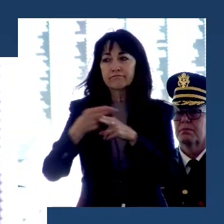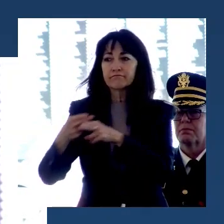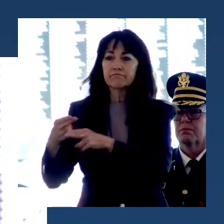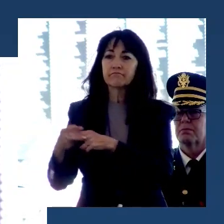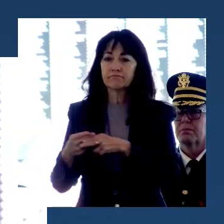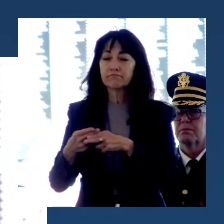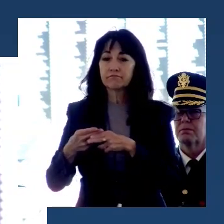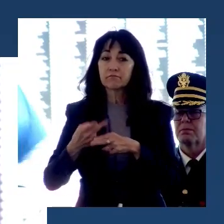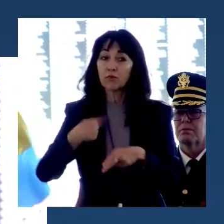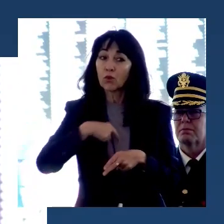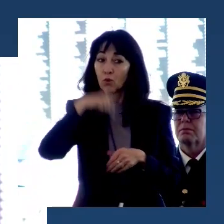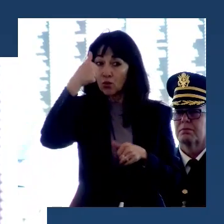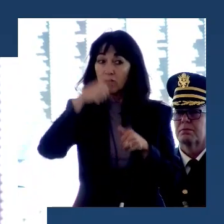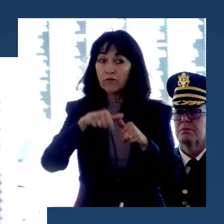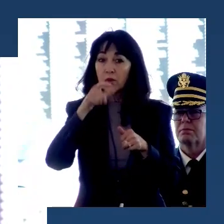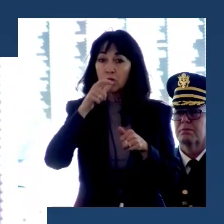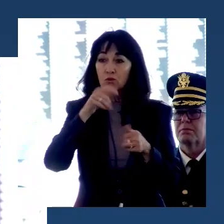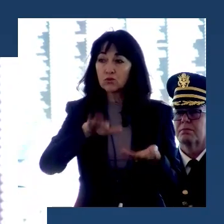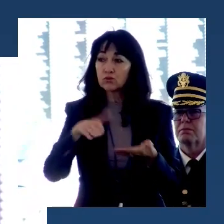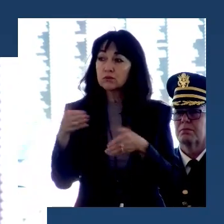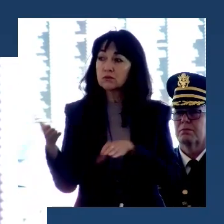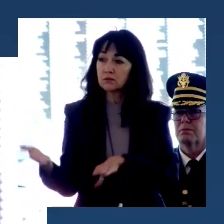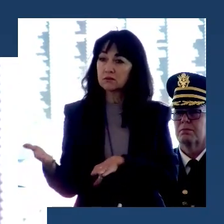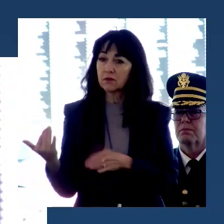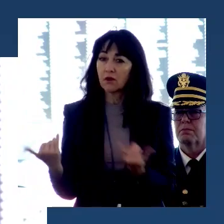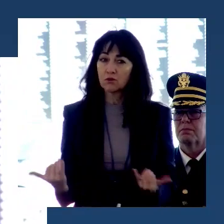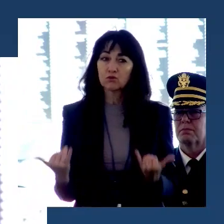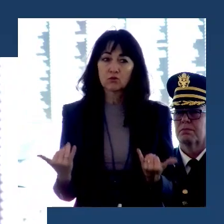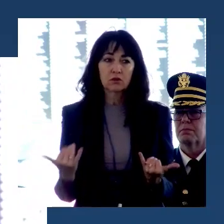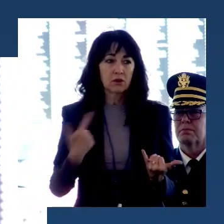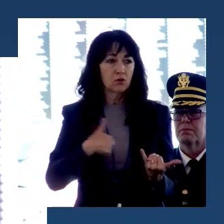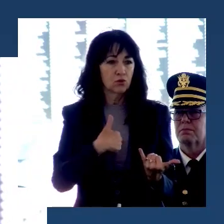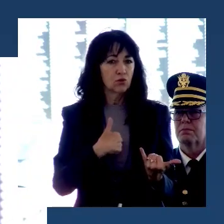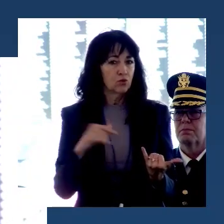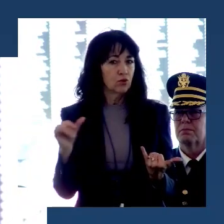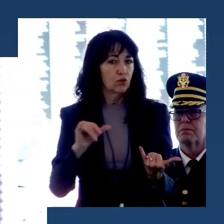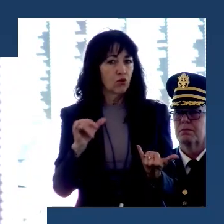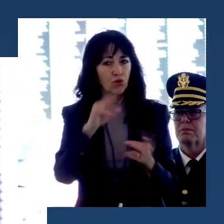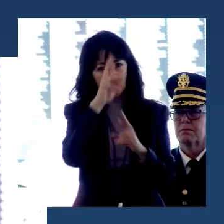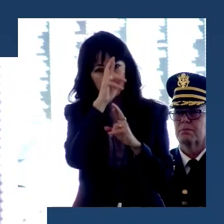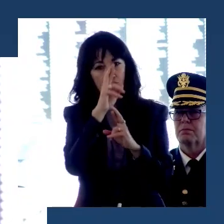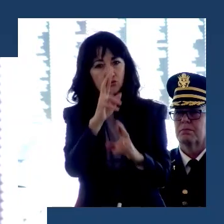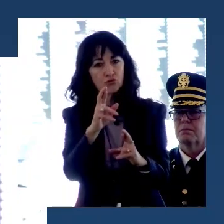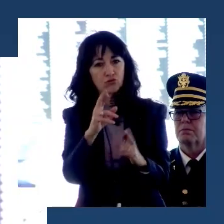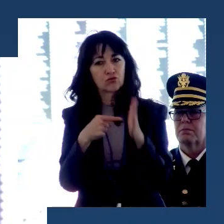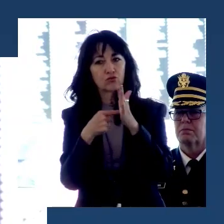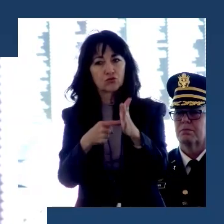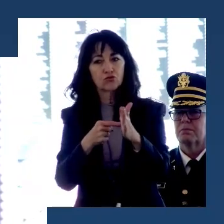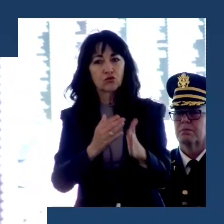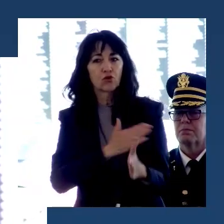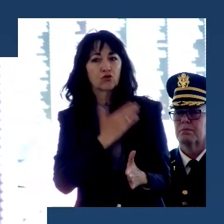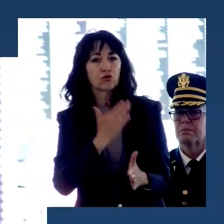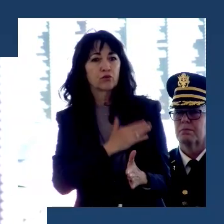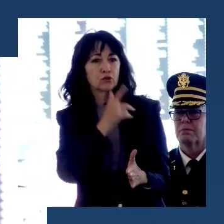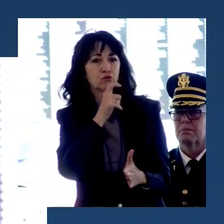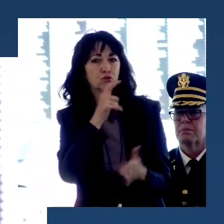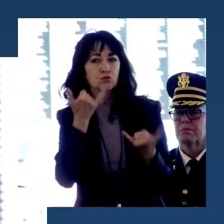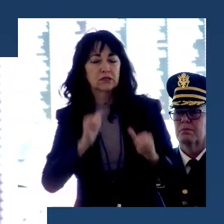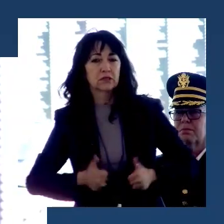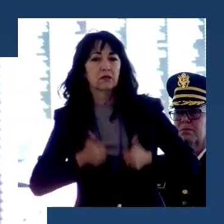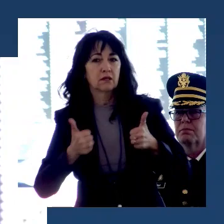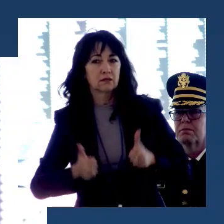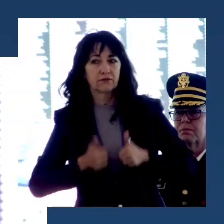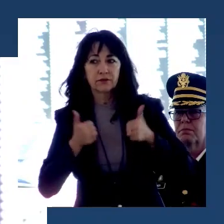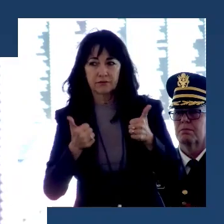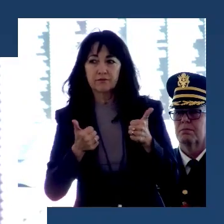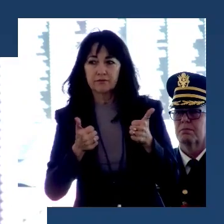the dead today, but we also use this occasion to celebrate and show our appreciation for the living, the men and